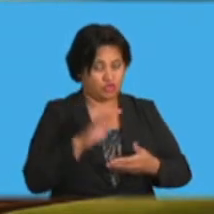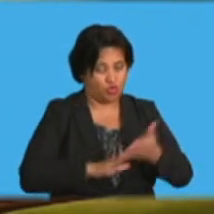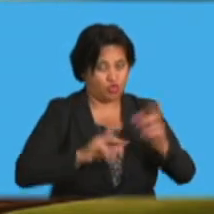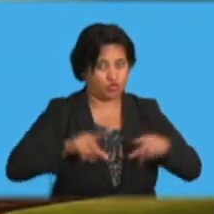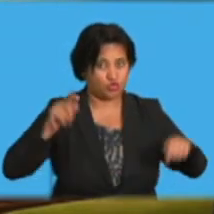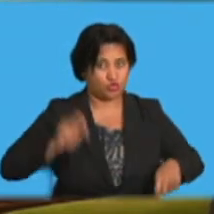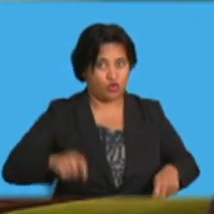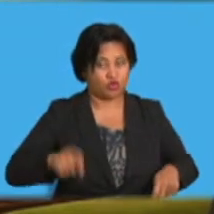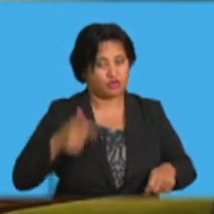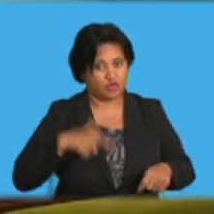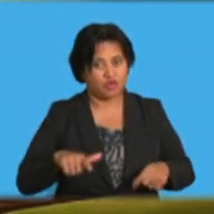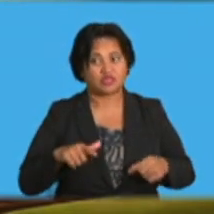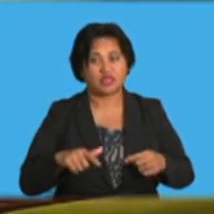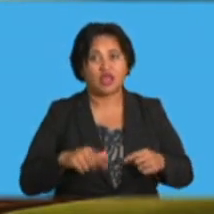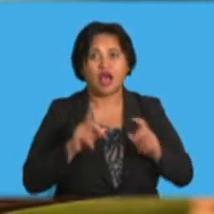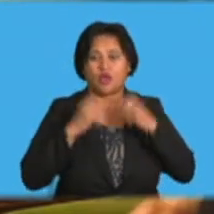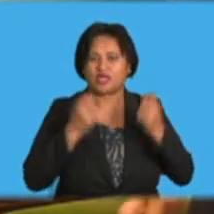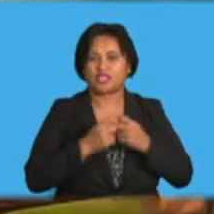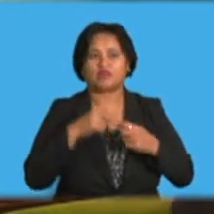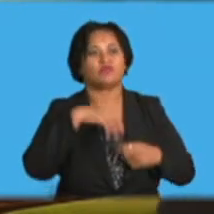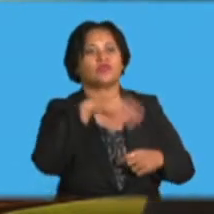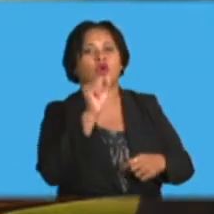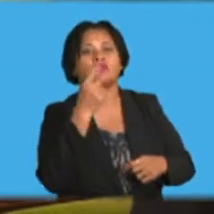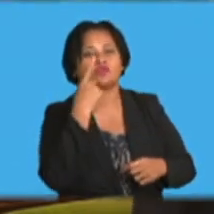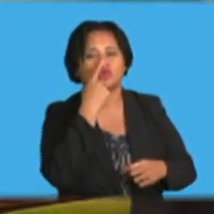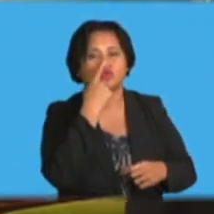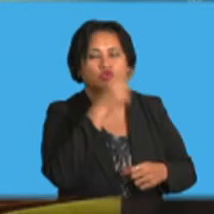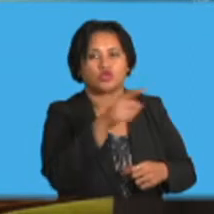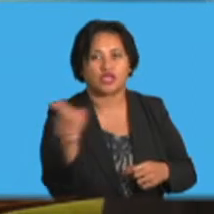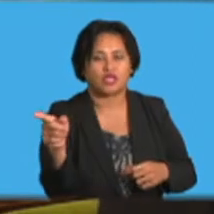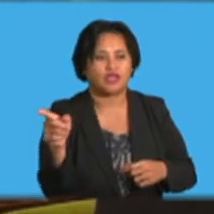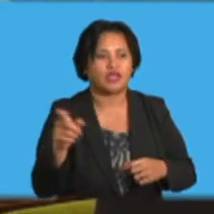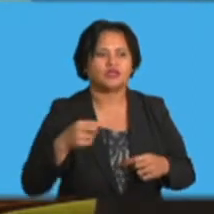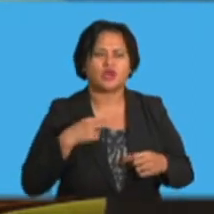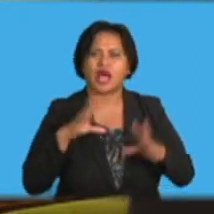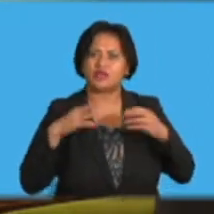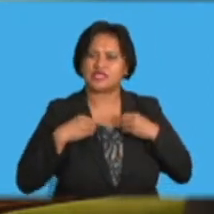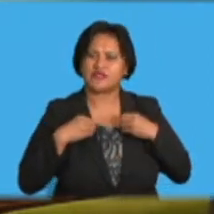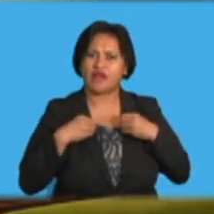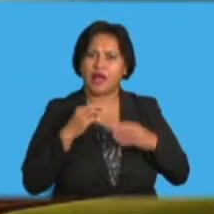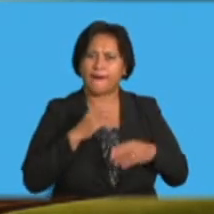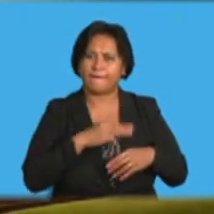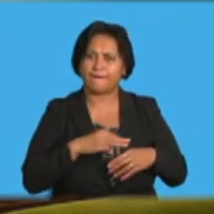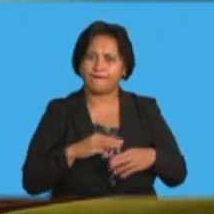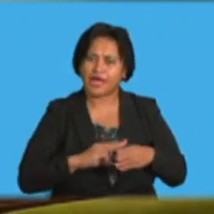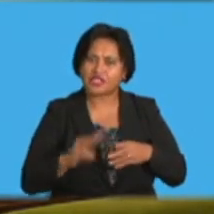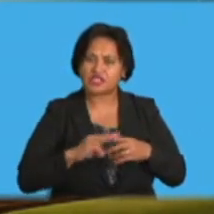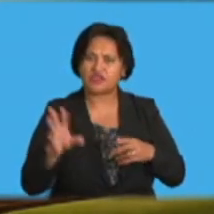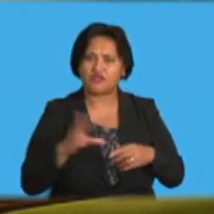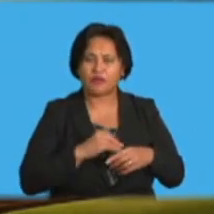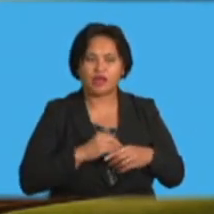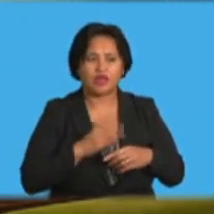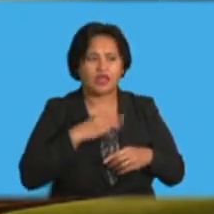teams have already gone out. It was interesting. I received a Viber message from Honourable Guniwanga, where in Lawanga Park today, she